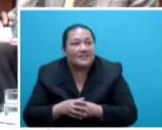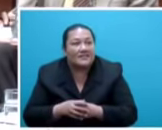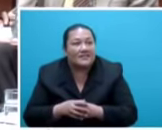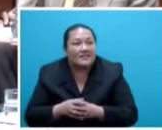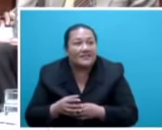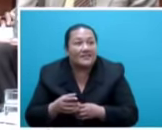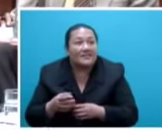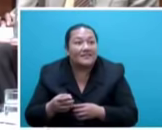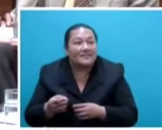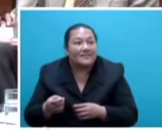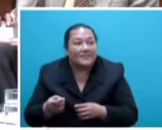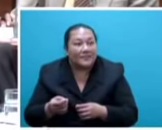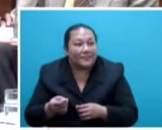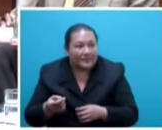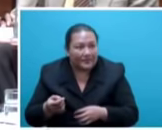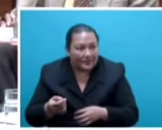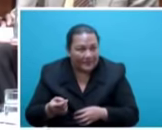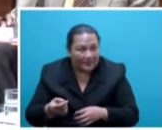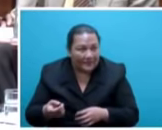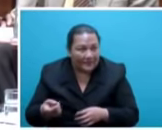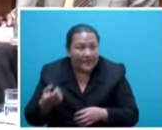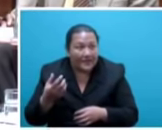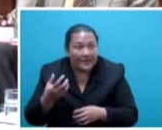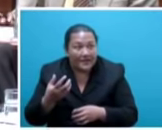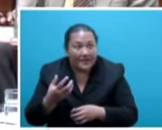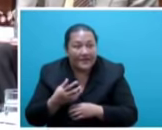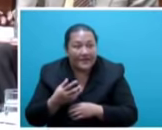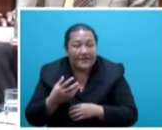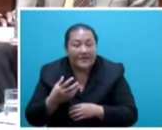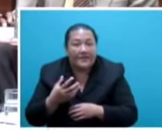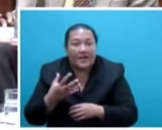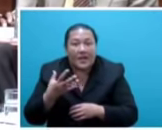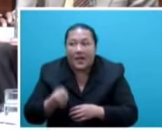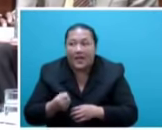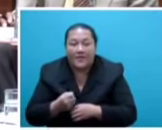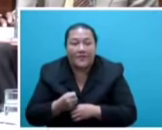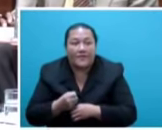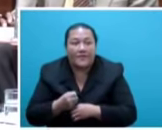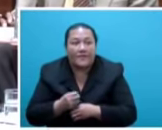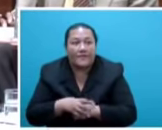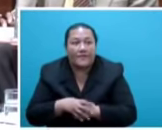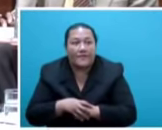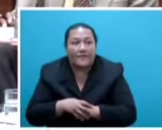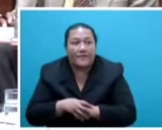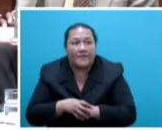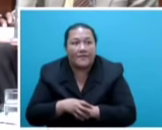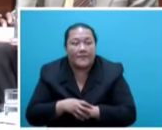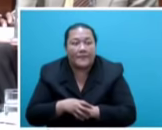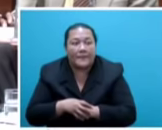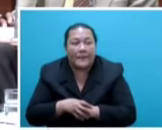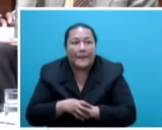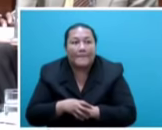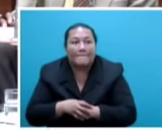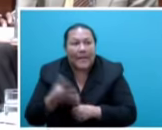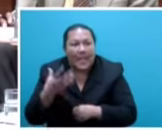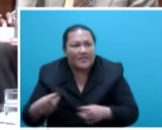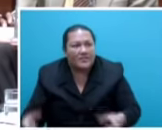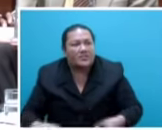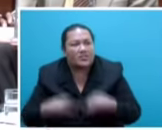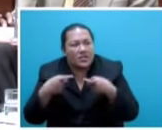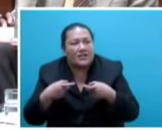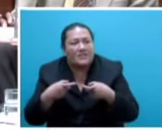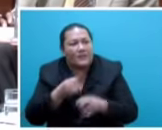to the tourism industry, who only this past weekend in an article in the Fiji Sun said that 2020 could be a challenging time for the industry. What